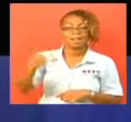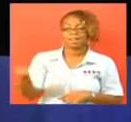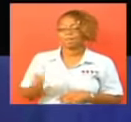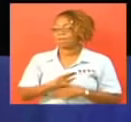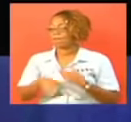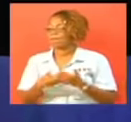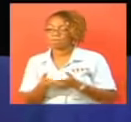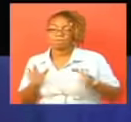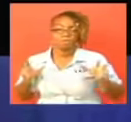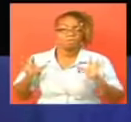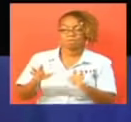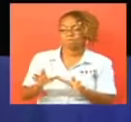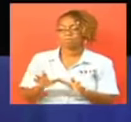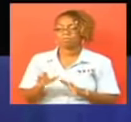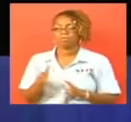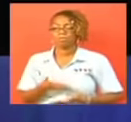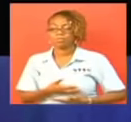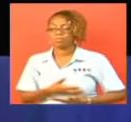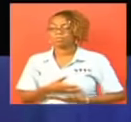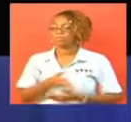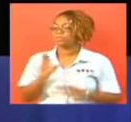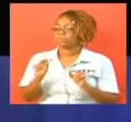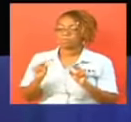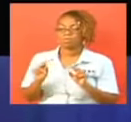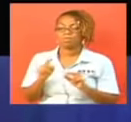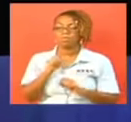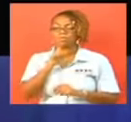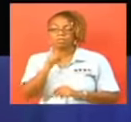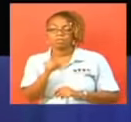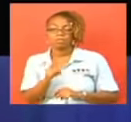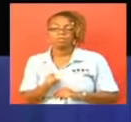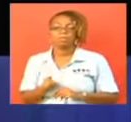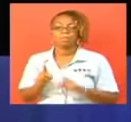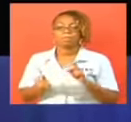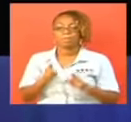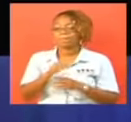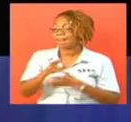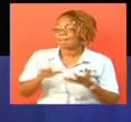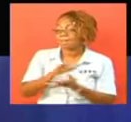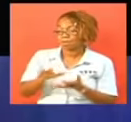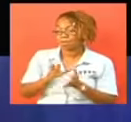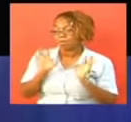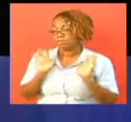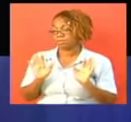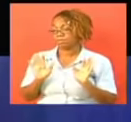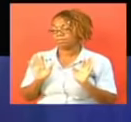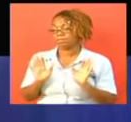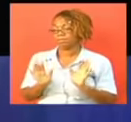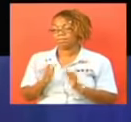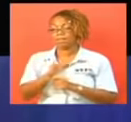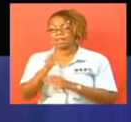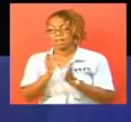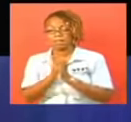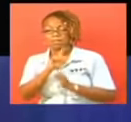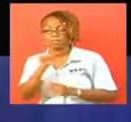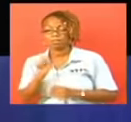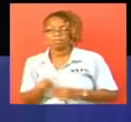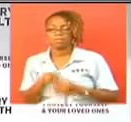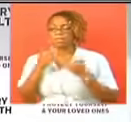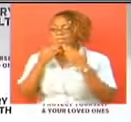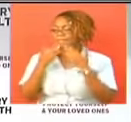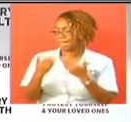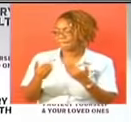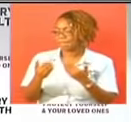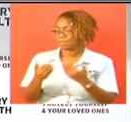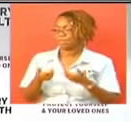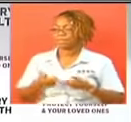what you're saying, right? I just want to make sure that we're not heading to any misunderstandings. Yeah, so thank you for allowing me to clarify.